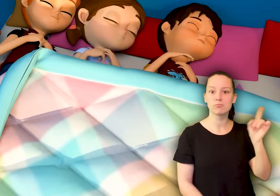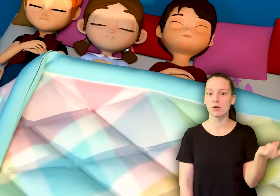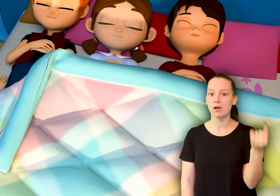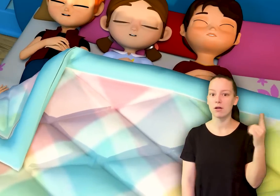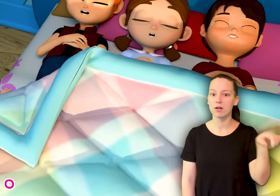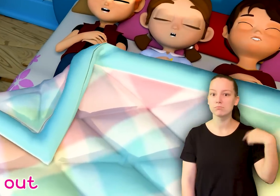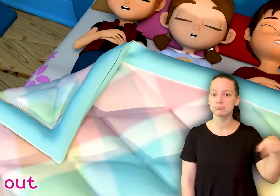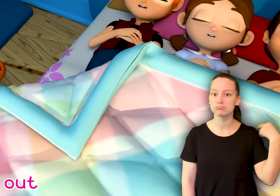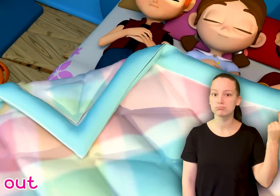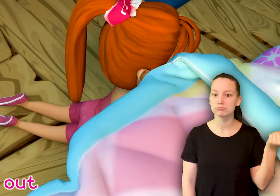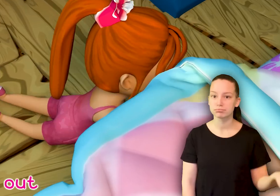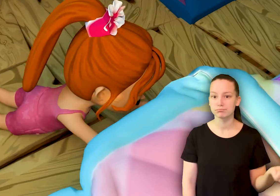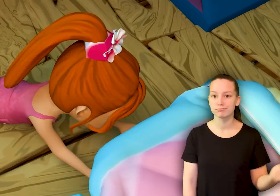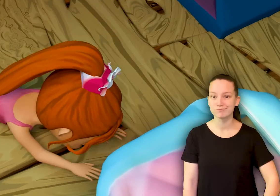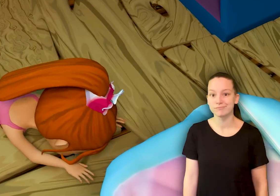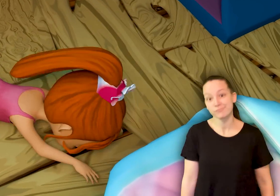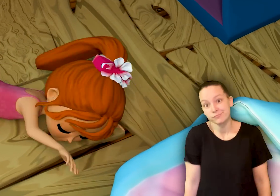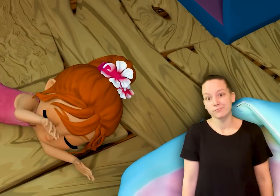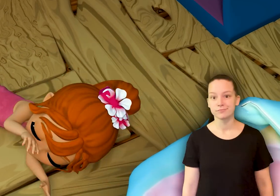over and one fell